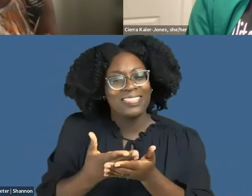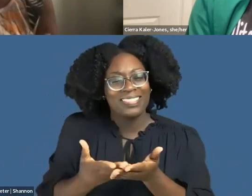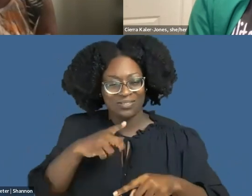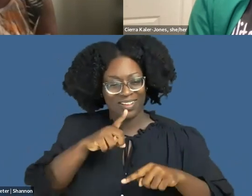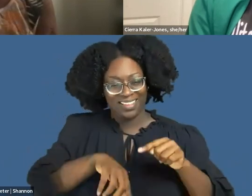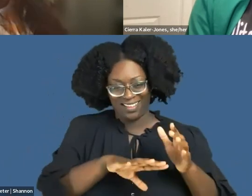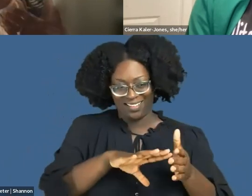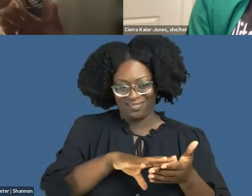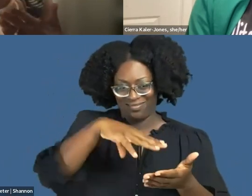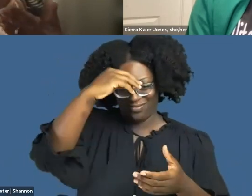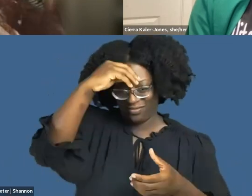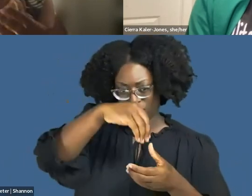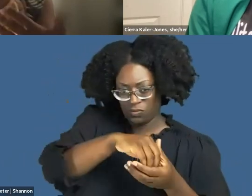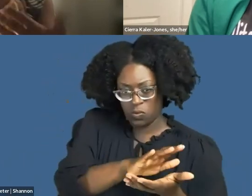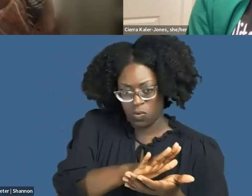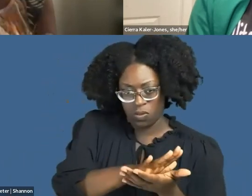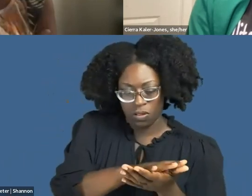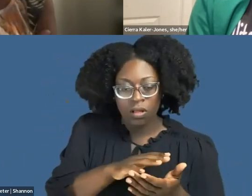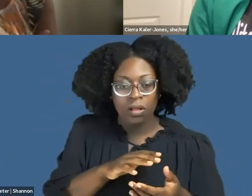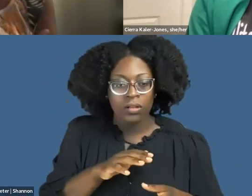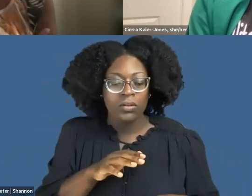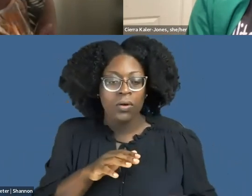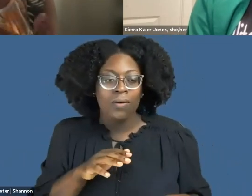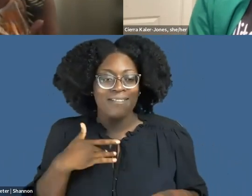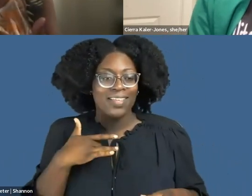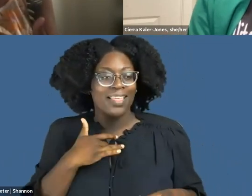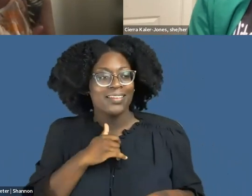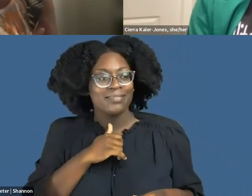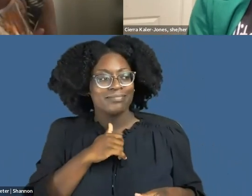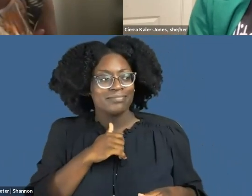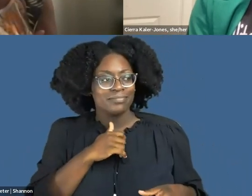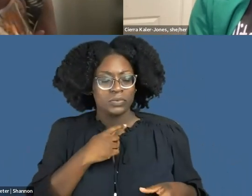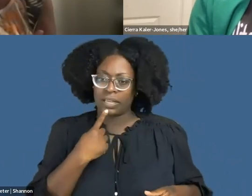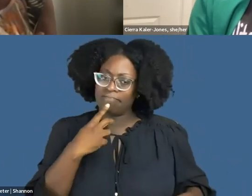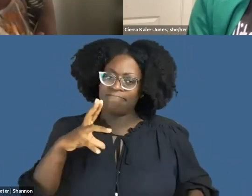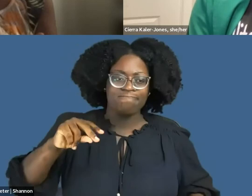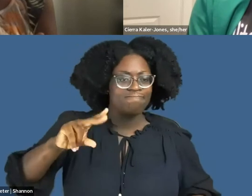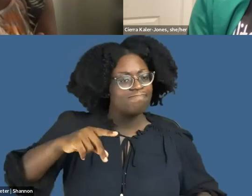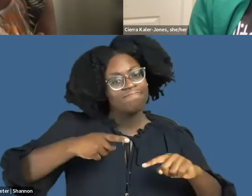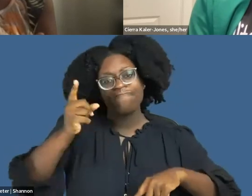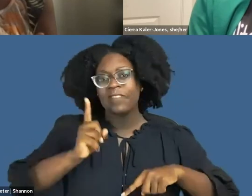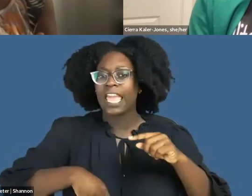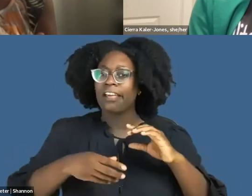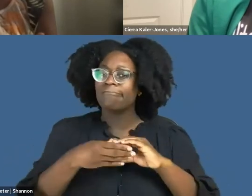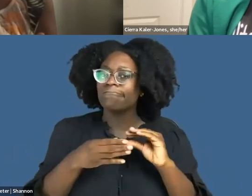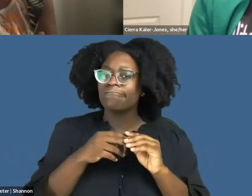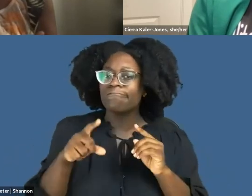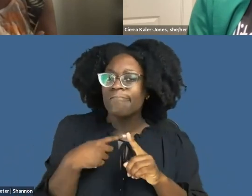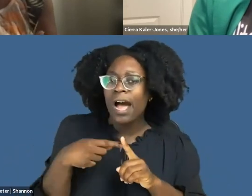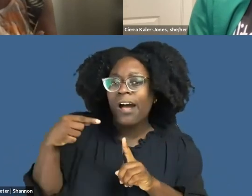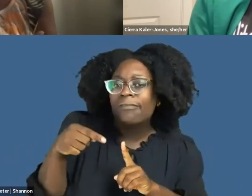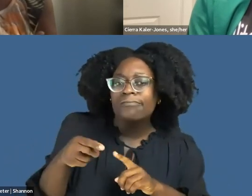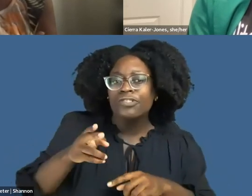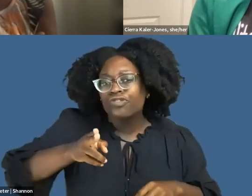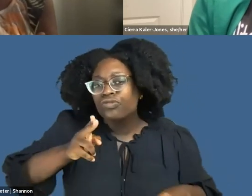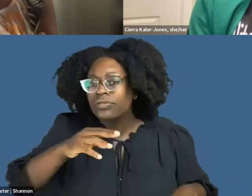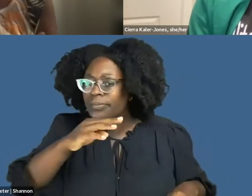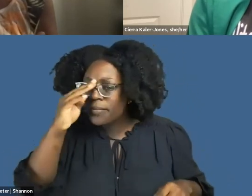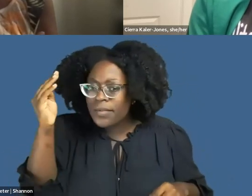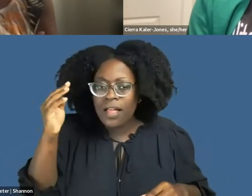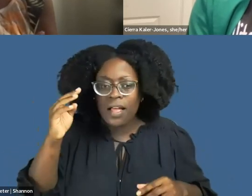mean that we have to wholesale stop talking about it. We may just have to shift the venues with which we talk about it. But one thing